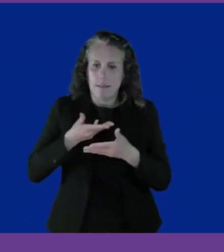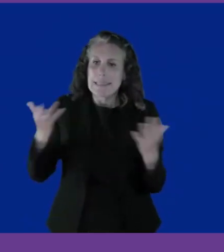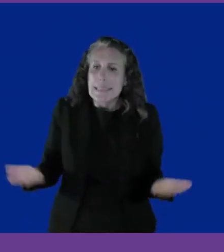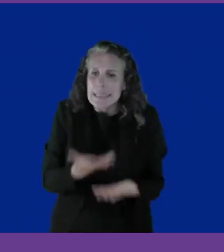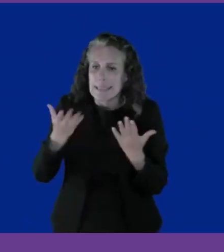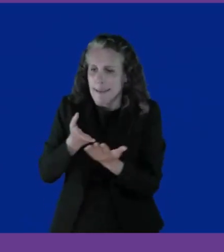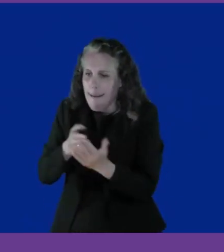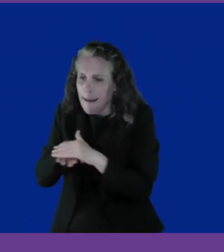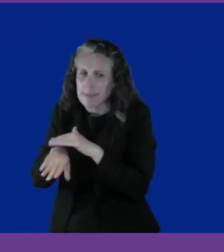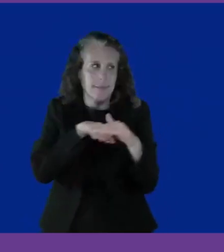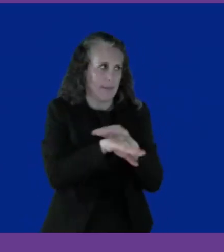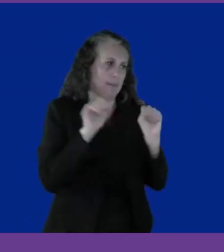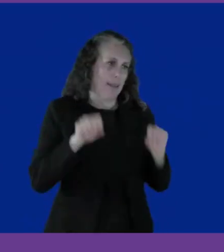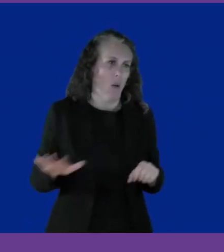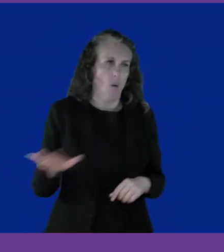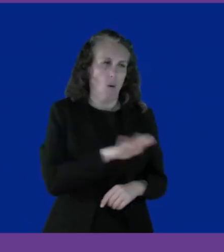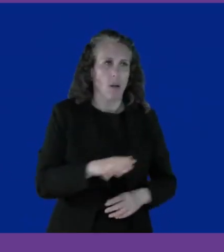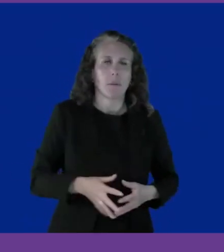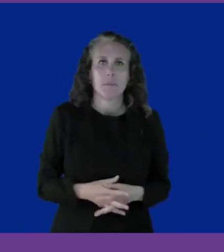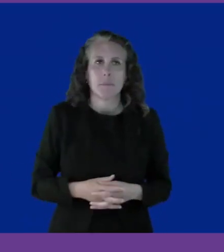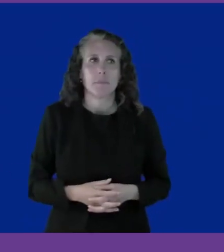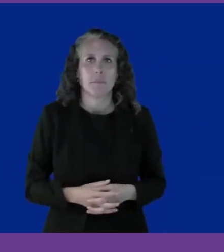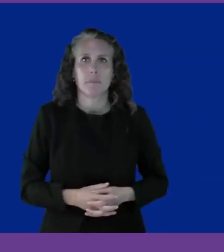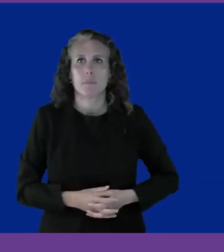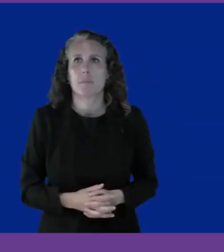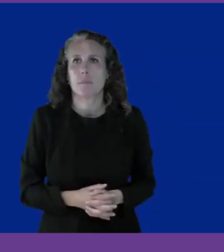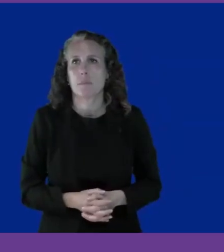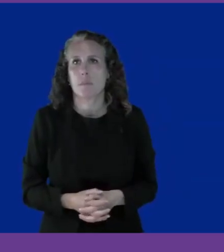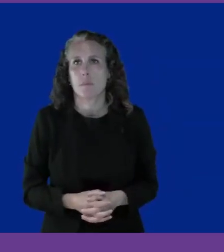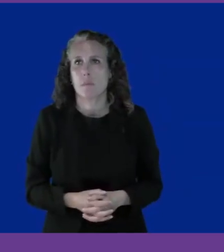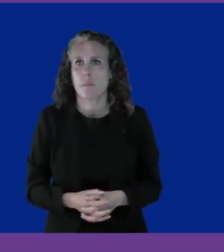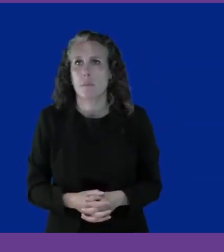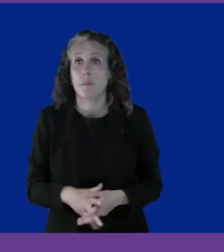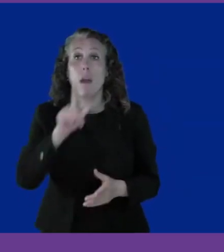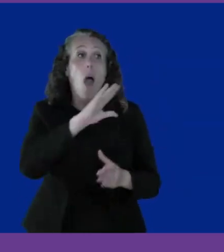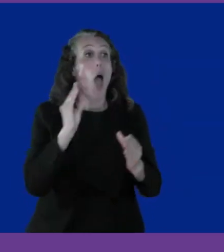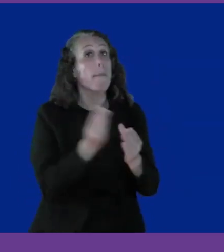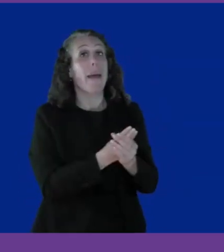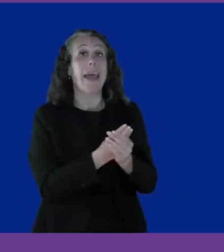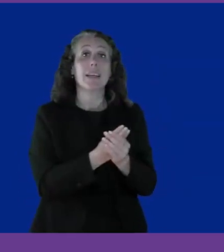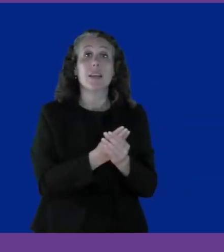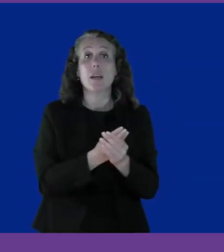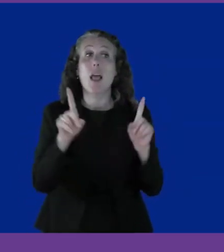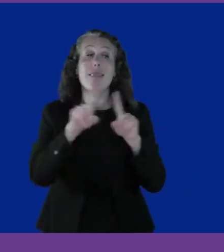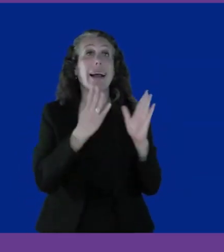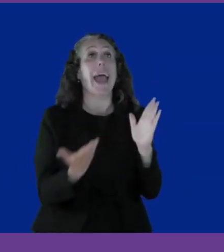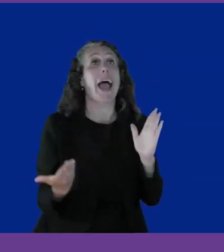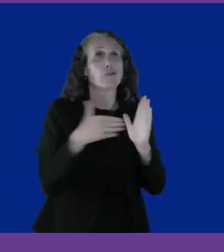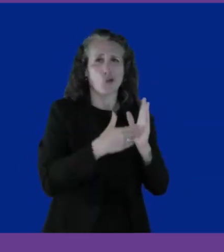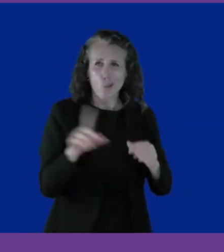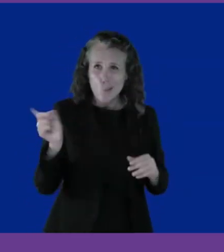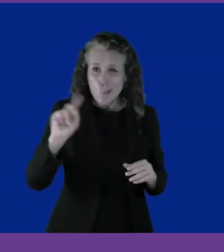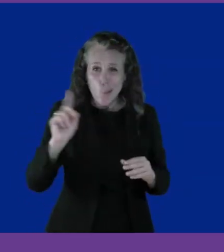sector, accessibility is an add-on. I mean, it's a fundamental part, as also Bim was saying,